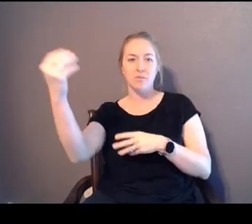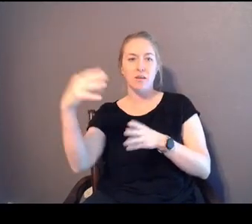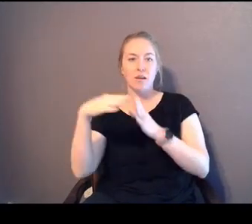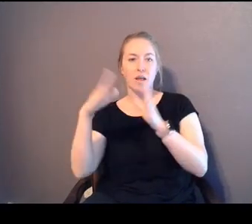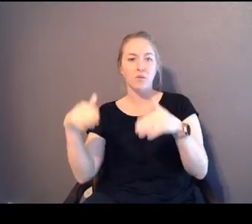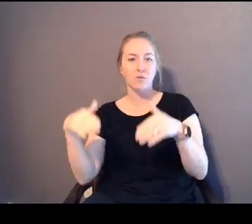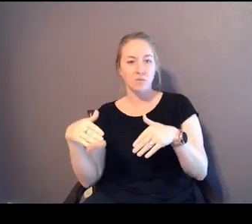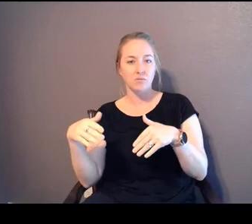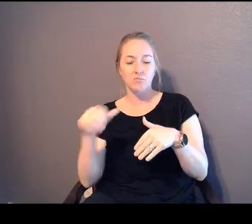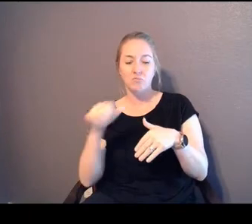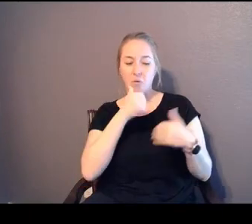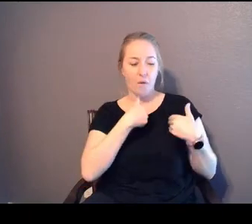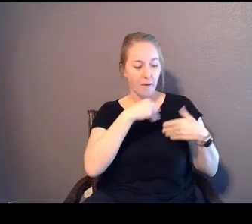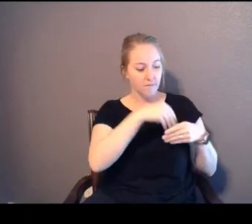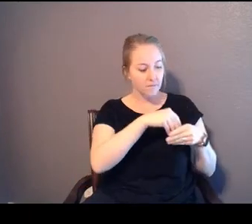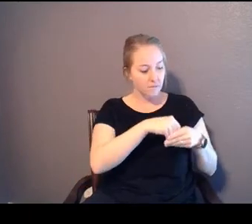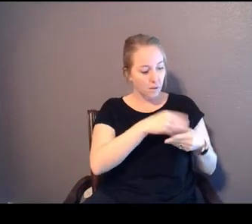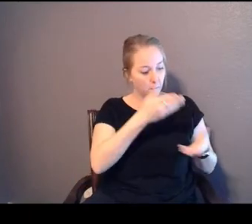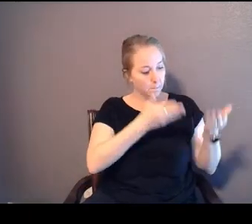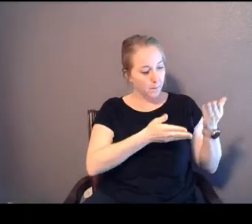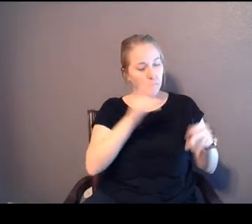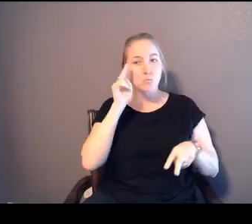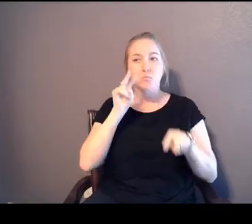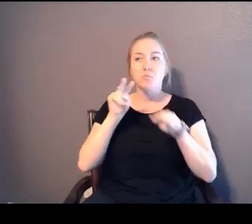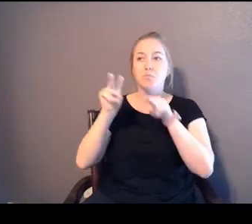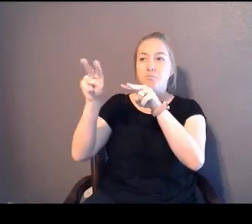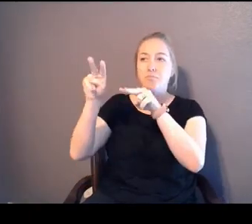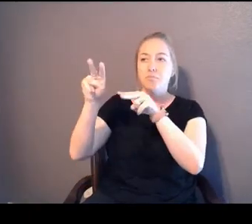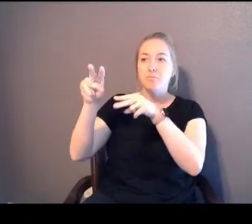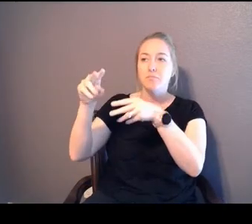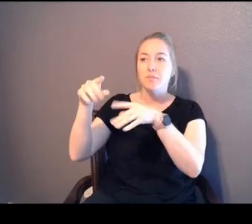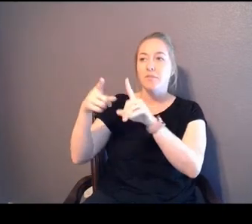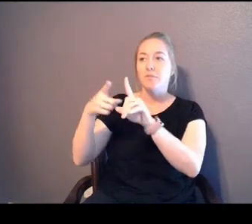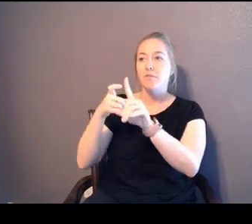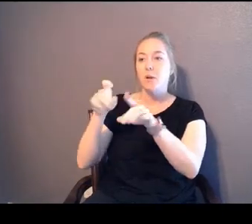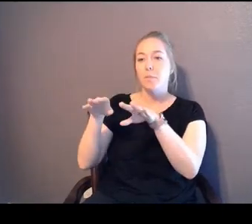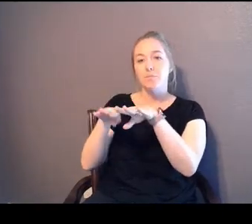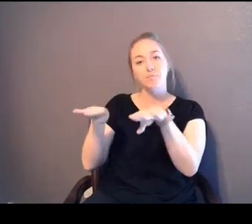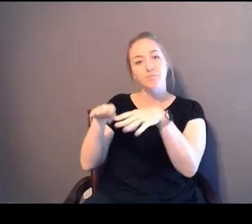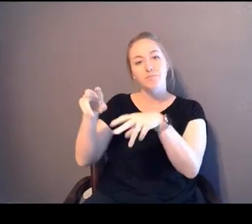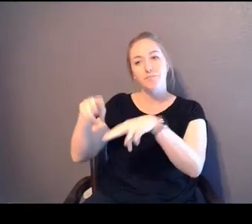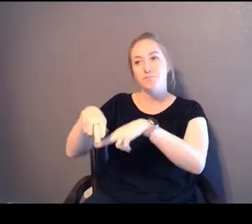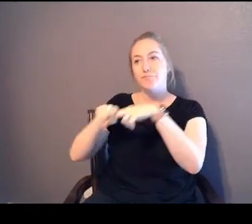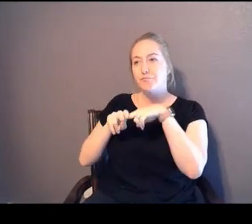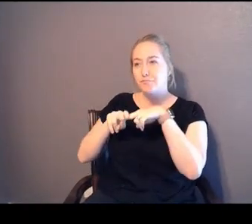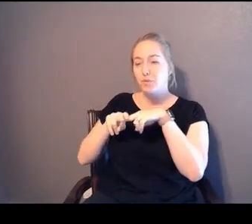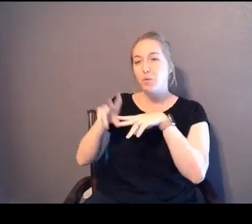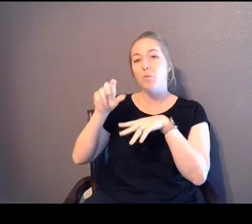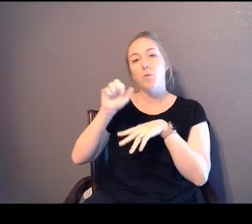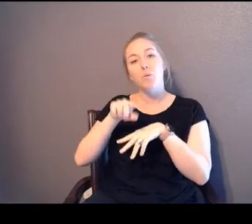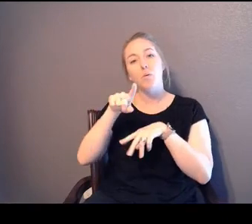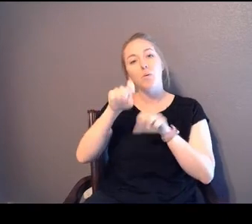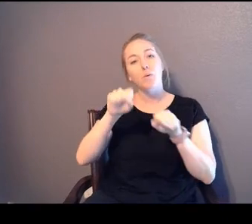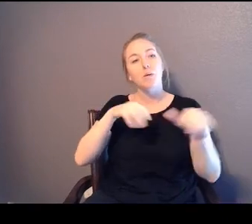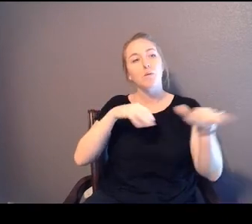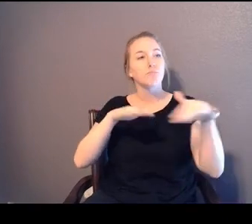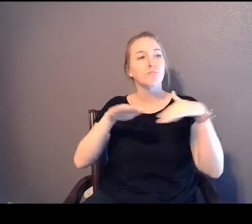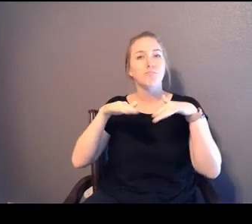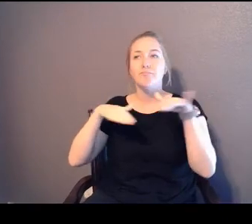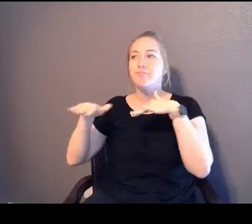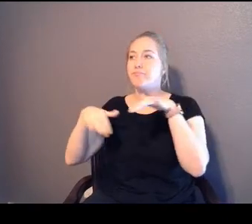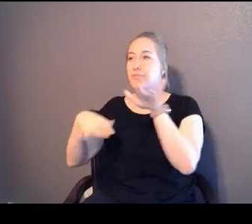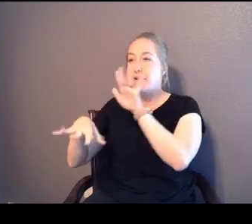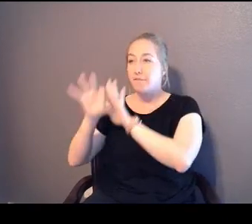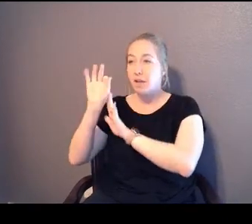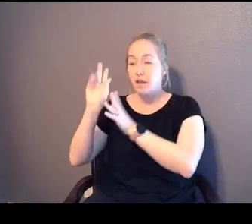maybe you can see one from your porch, or maybe you can even take a walk and find one. But plants are